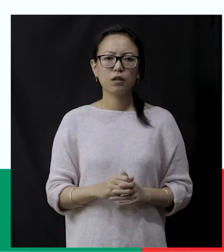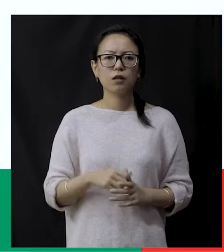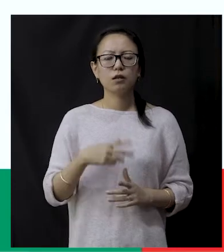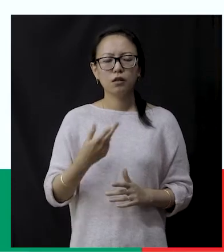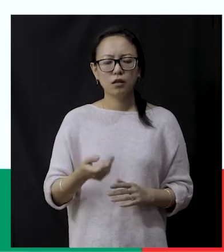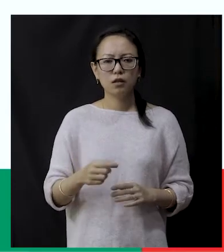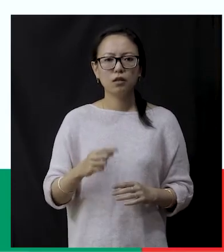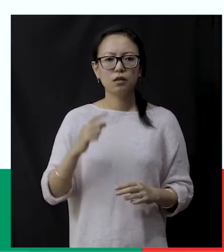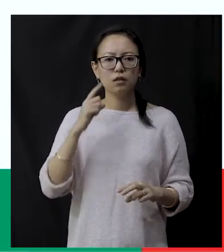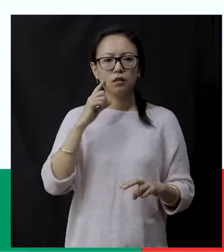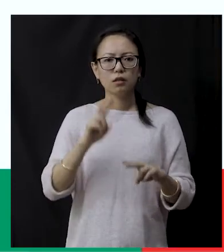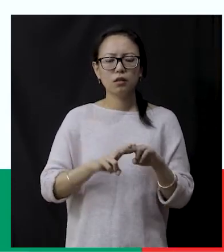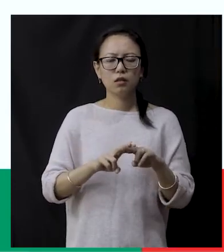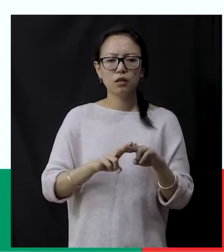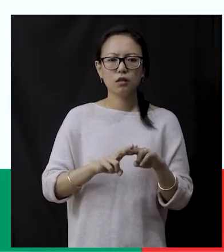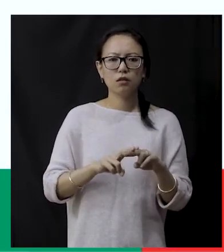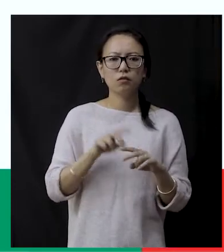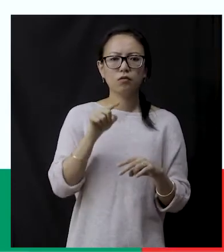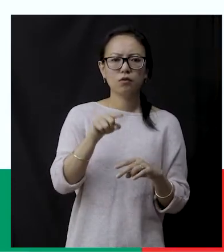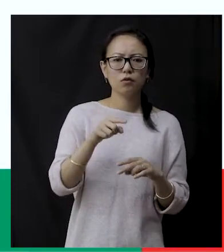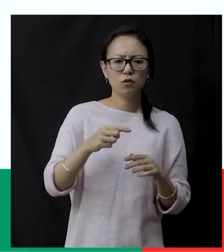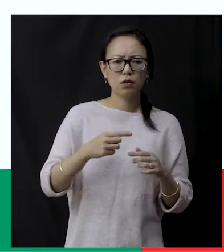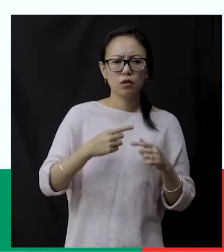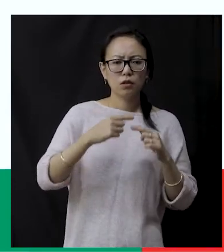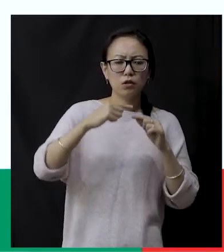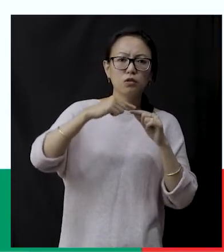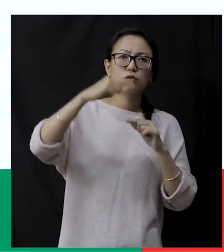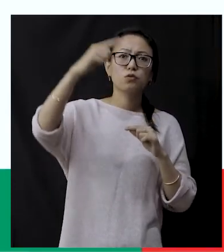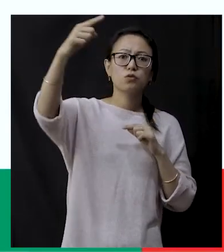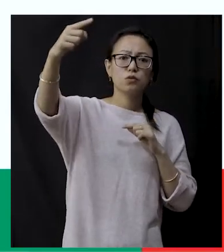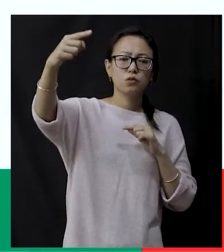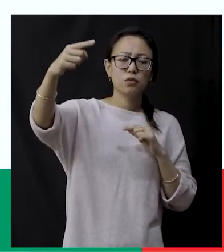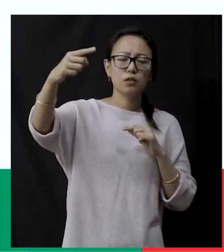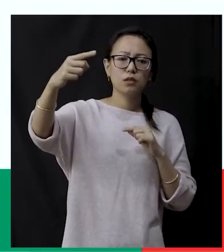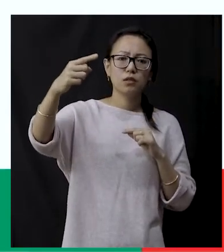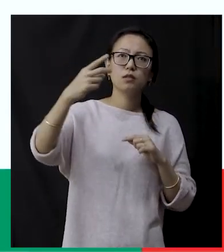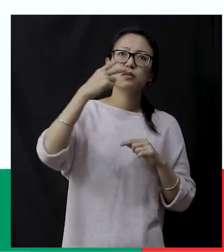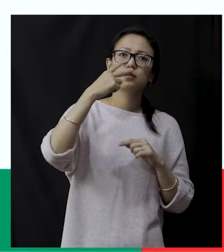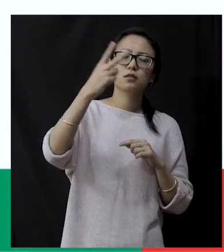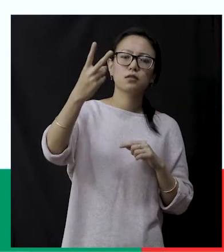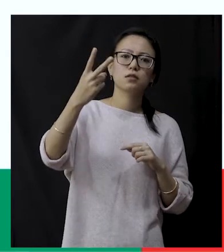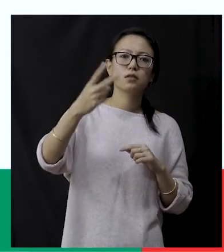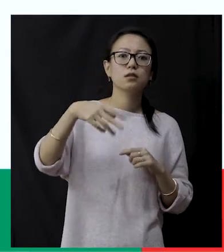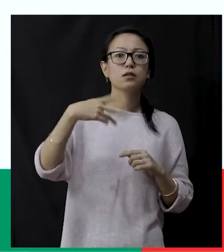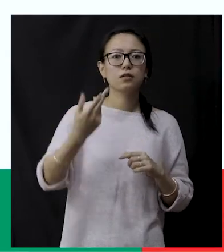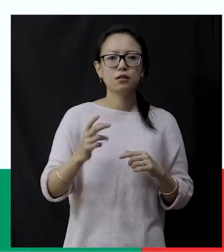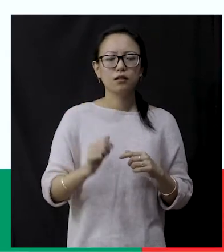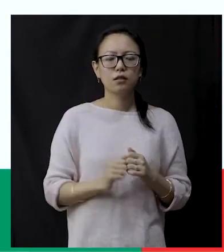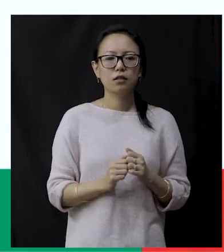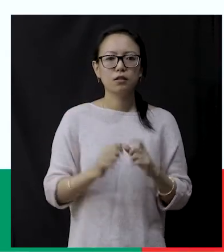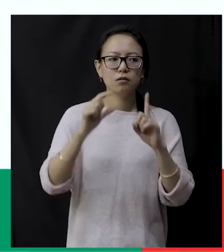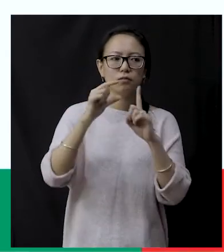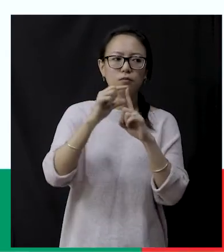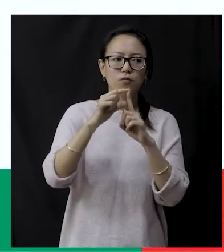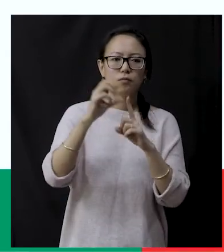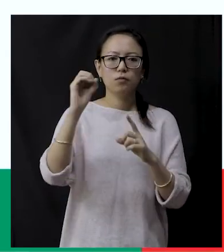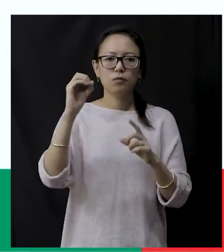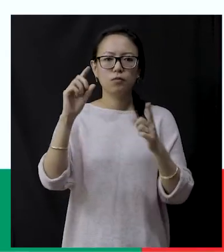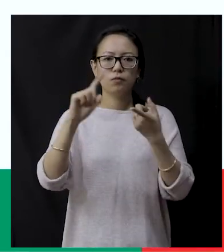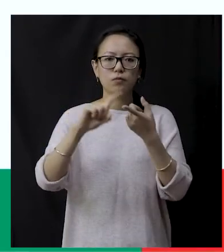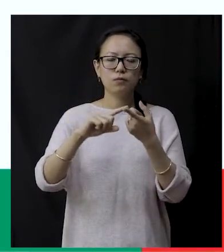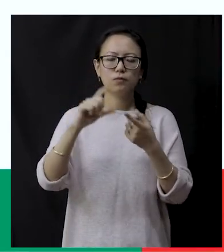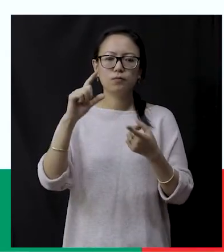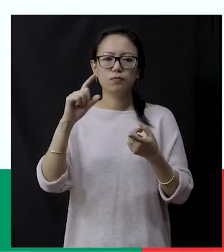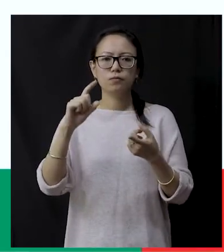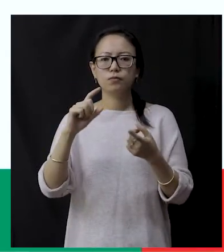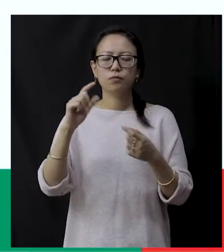straight from this, the 7th star, you will observe the pole star. Isn't it interesting?